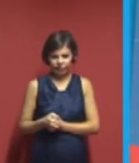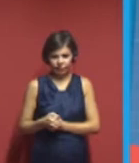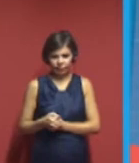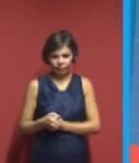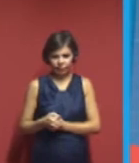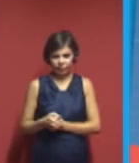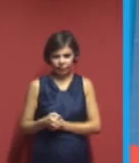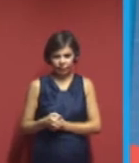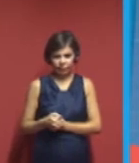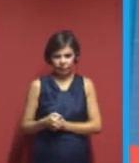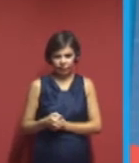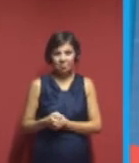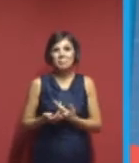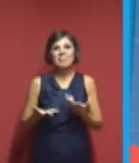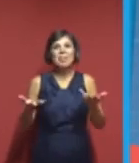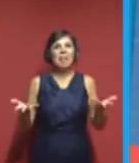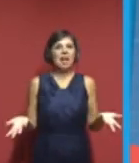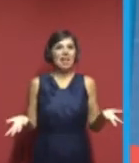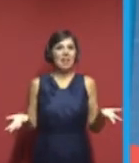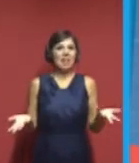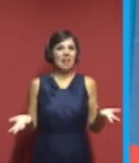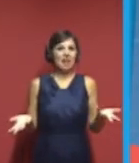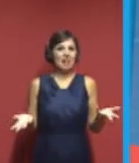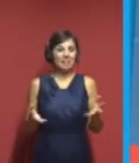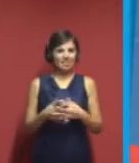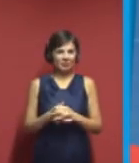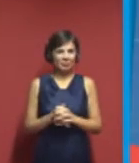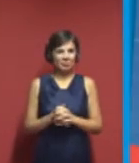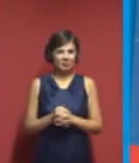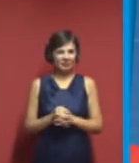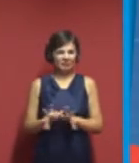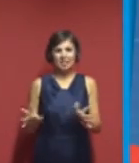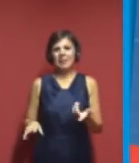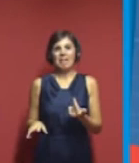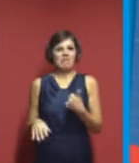Let's get ready for that. I'm working to a self-driving big car, but a very cheap one.